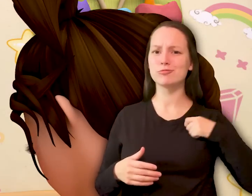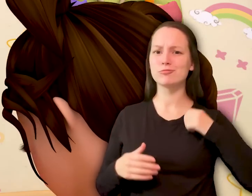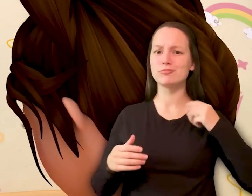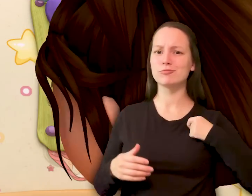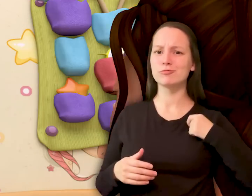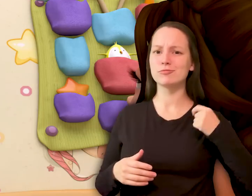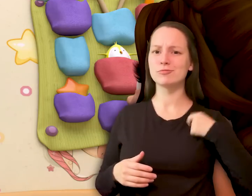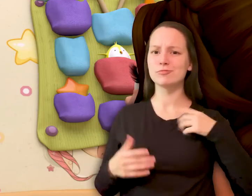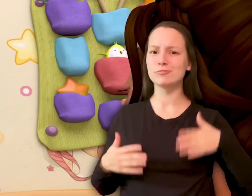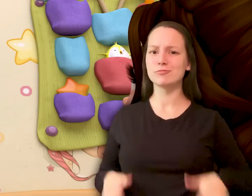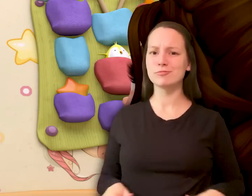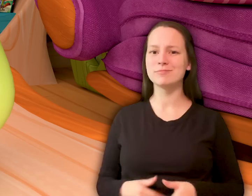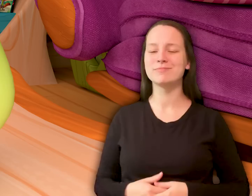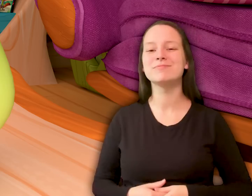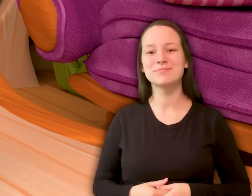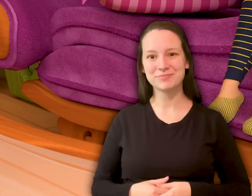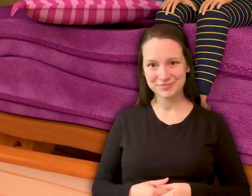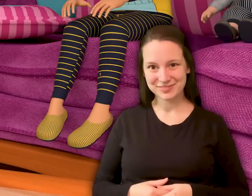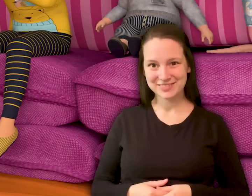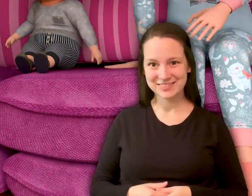along with a